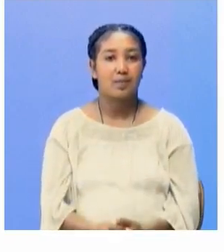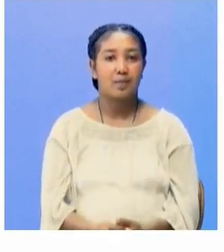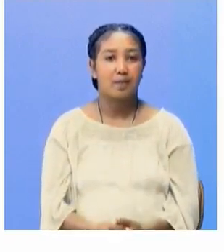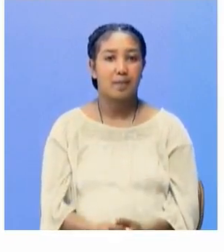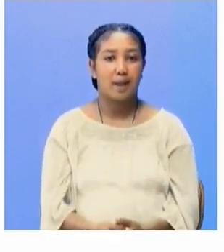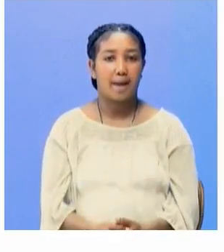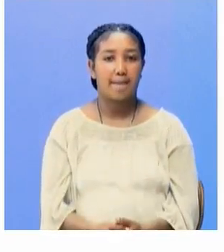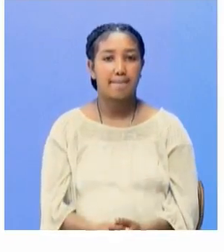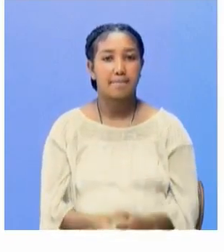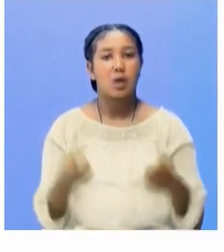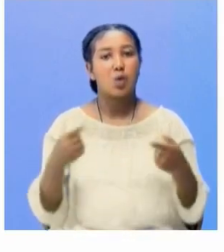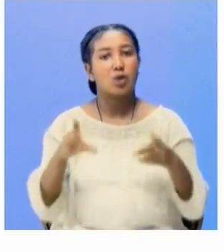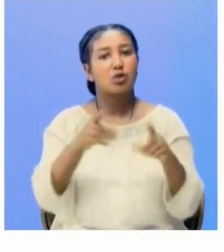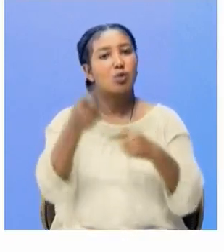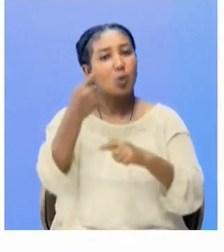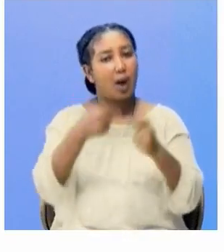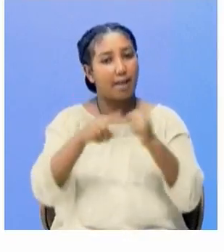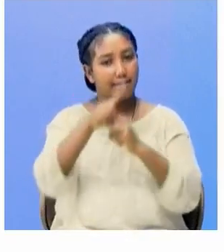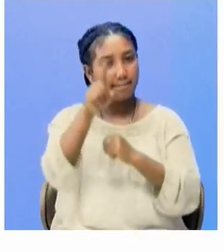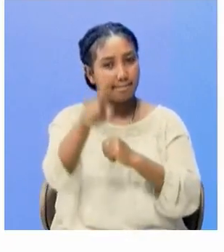Yes? When did you come?